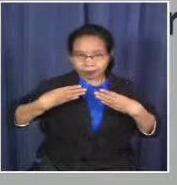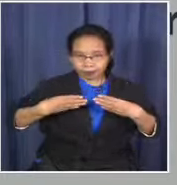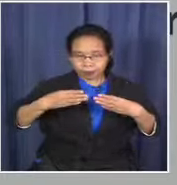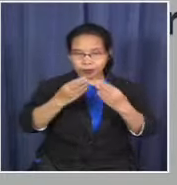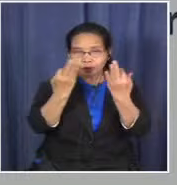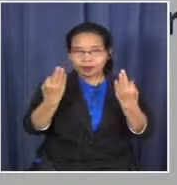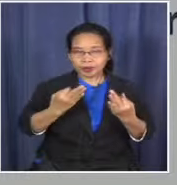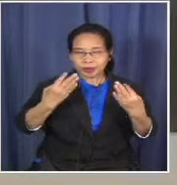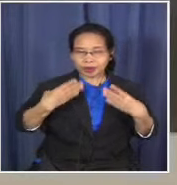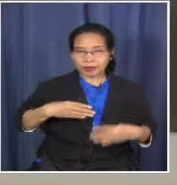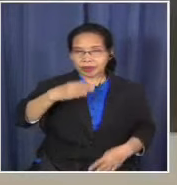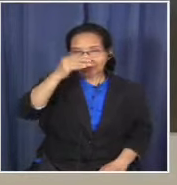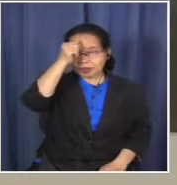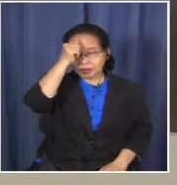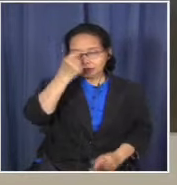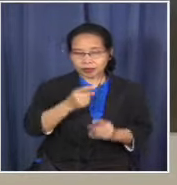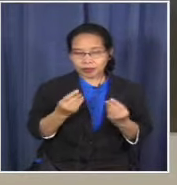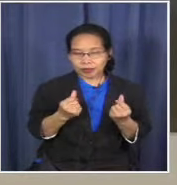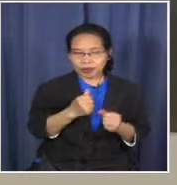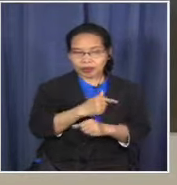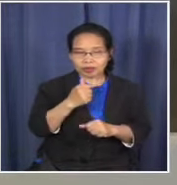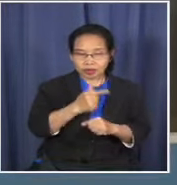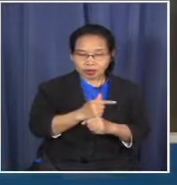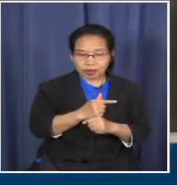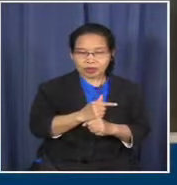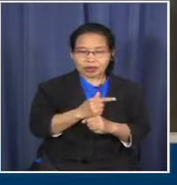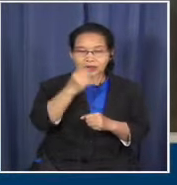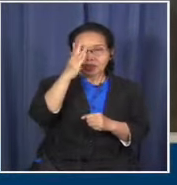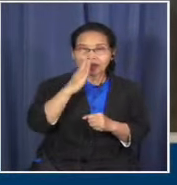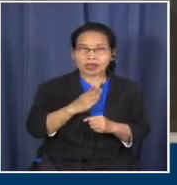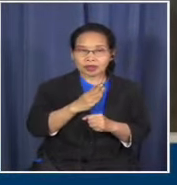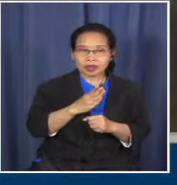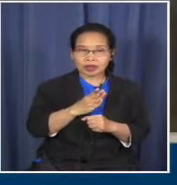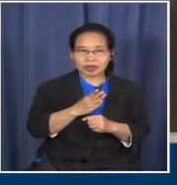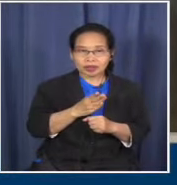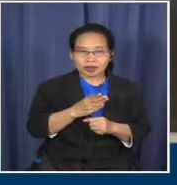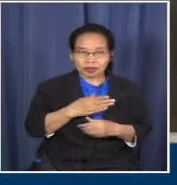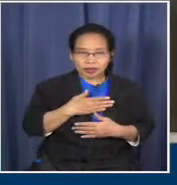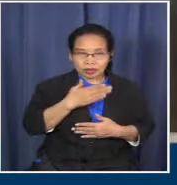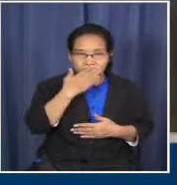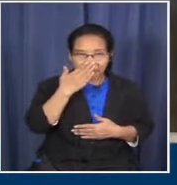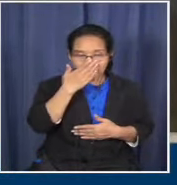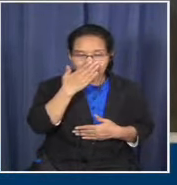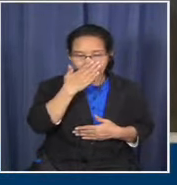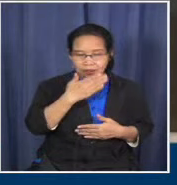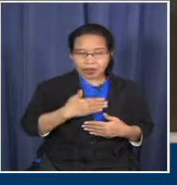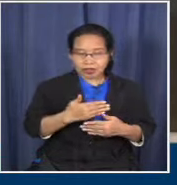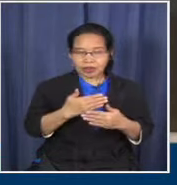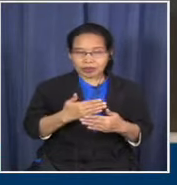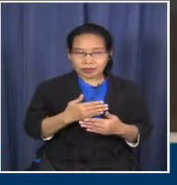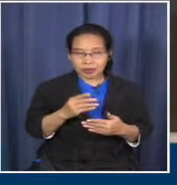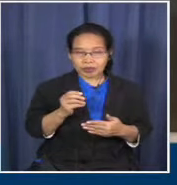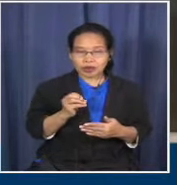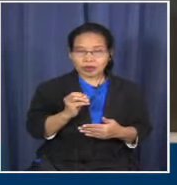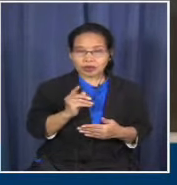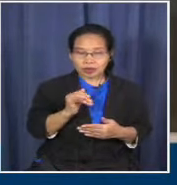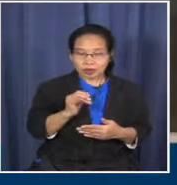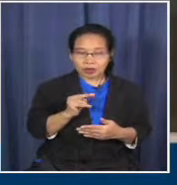Forming the body of Adam from the dust of the ground, God breathed into the nostrils of Adam extra oxygen,